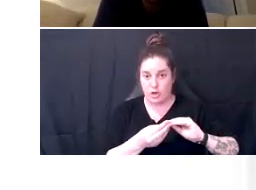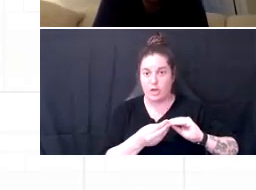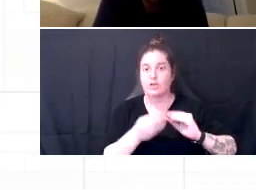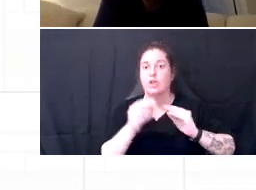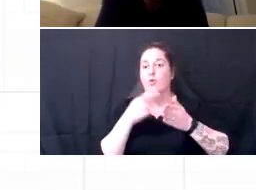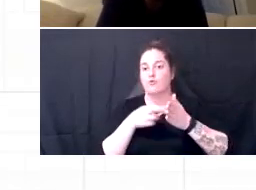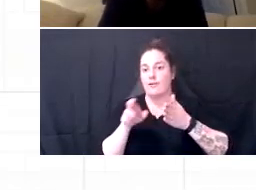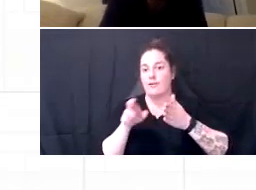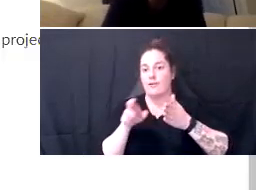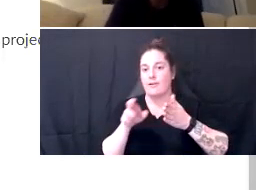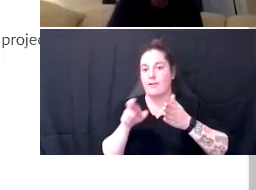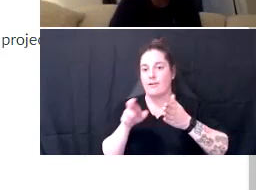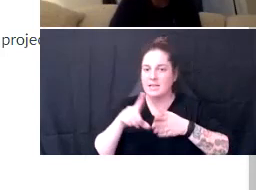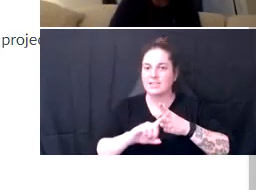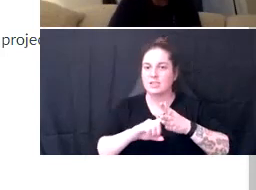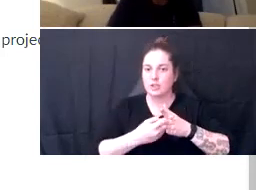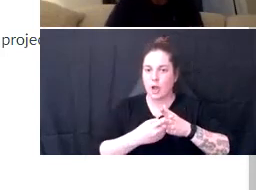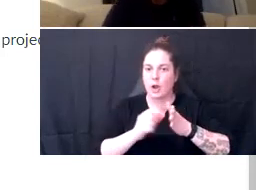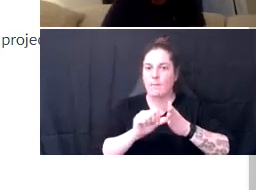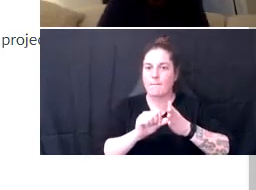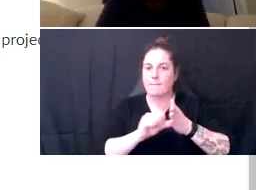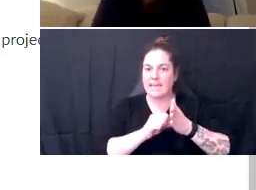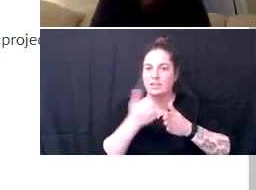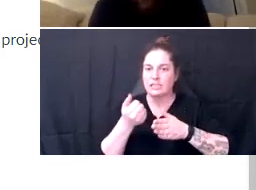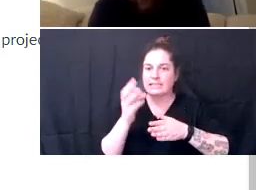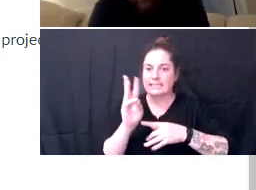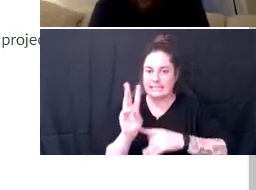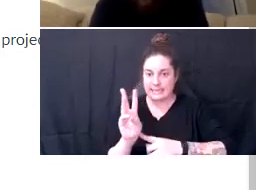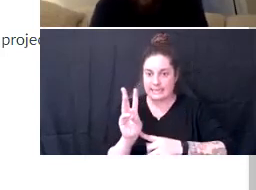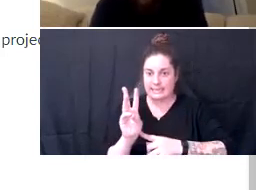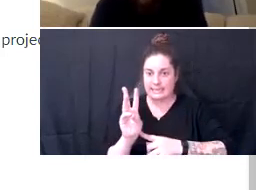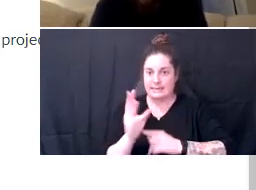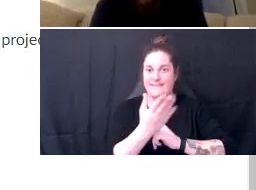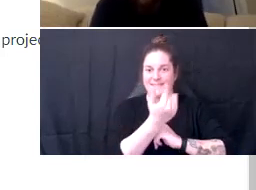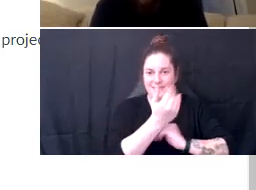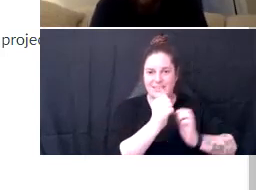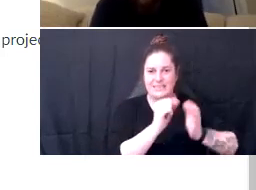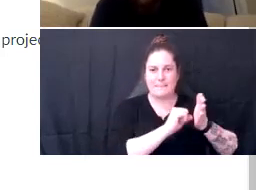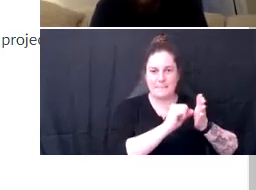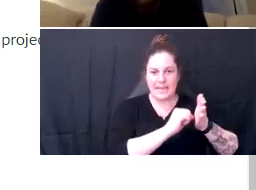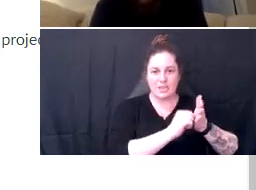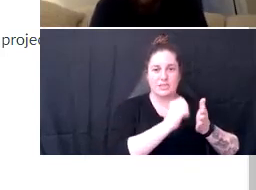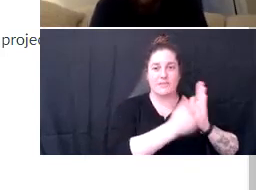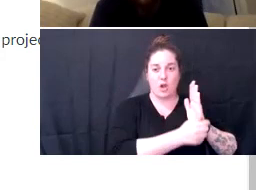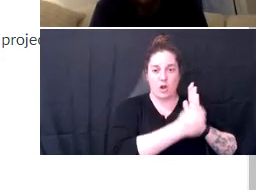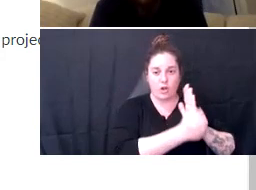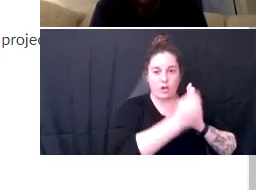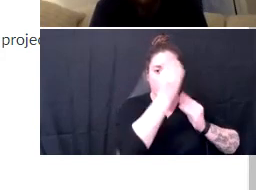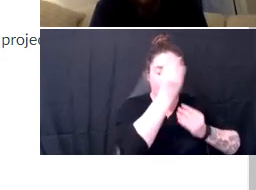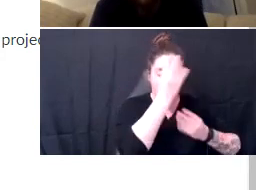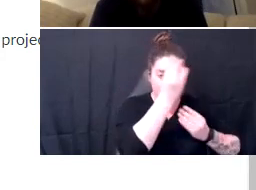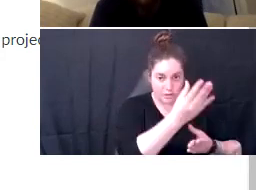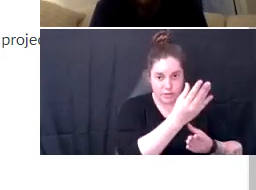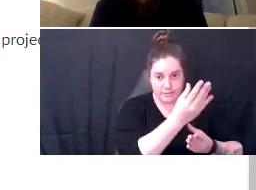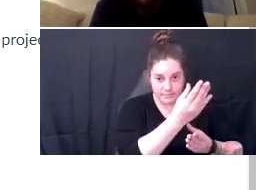16 in order for the article to be long enough. If the references of the article start before